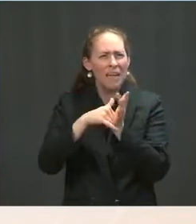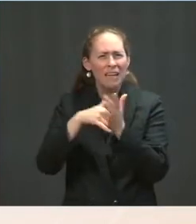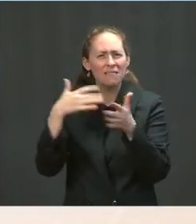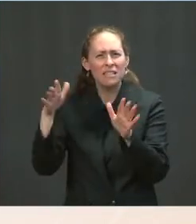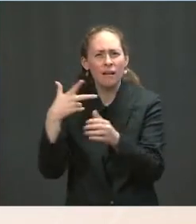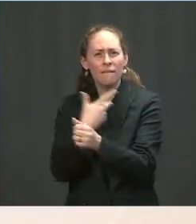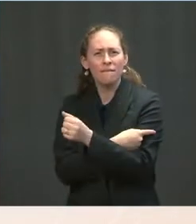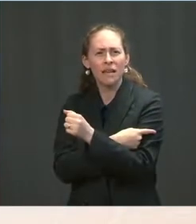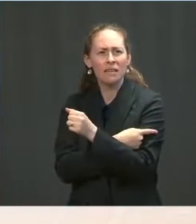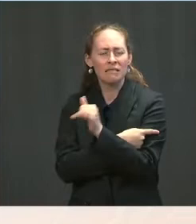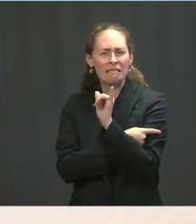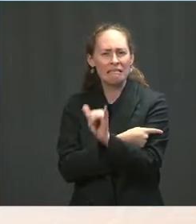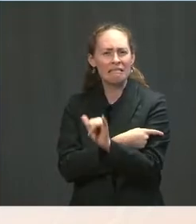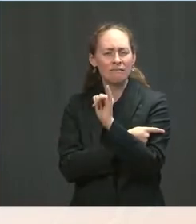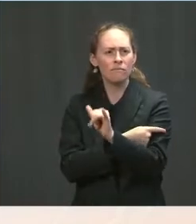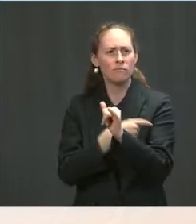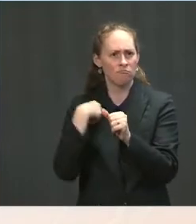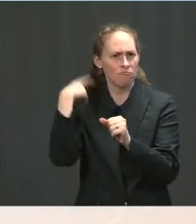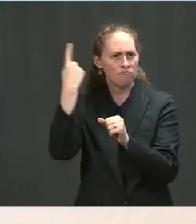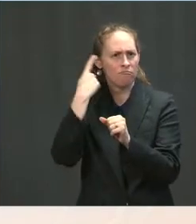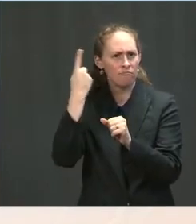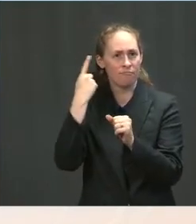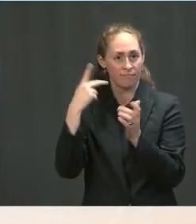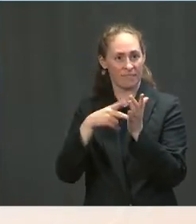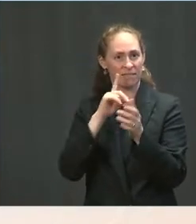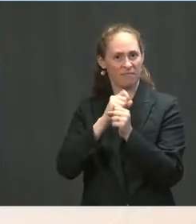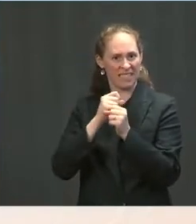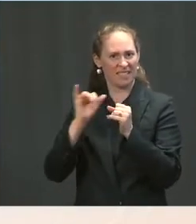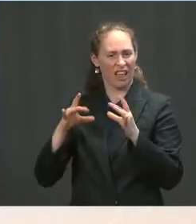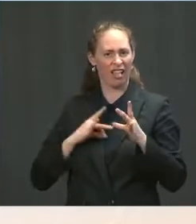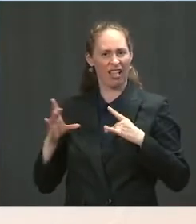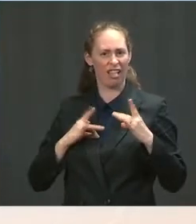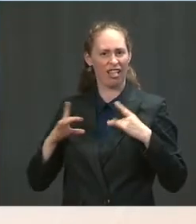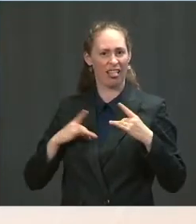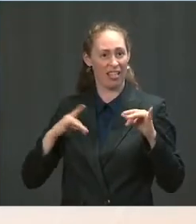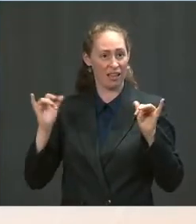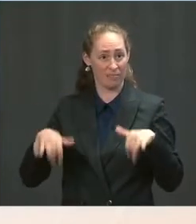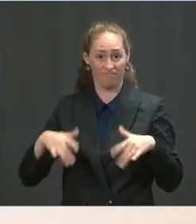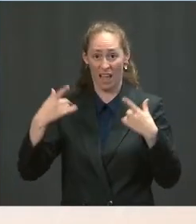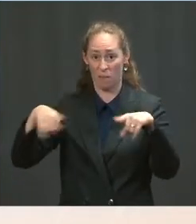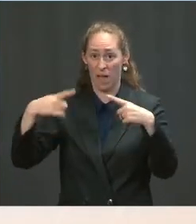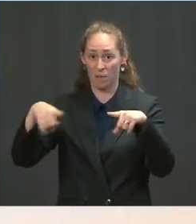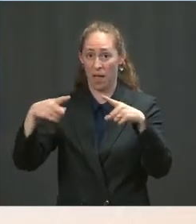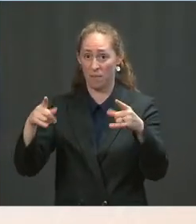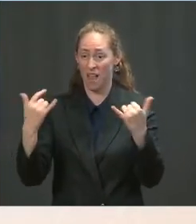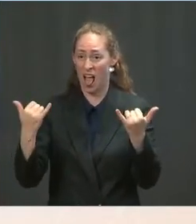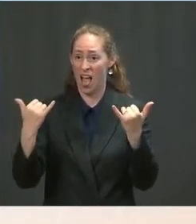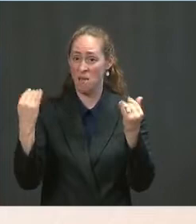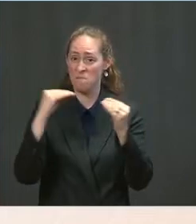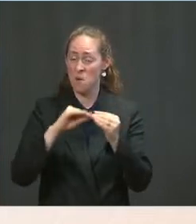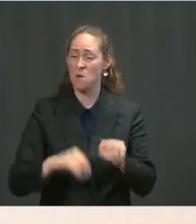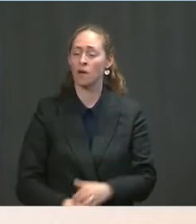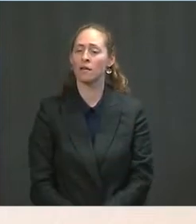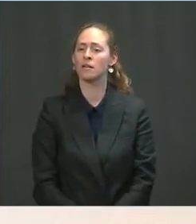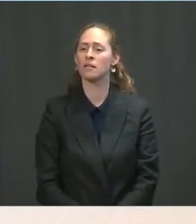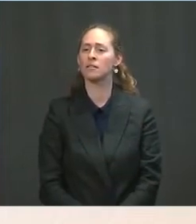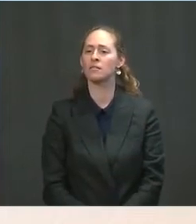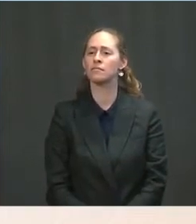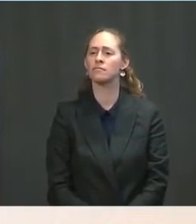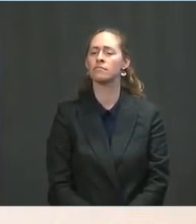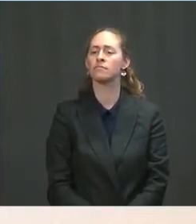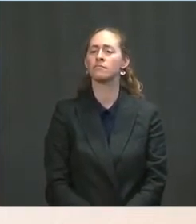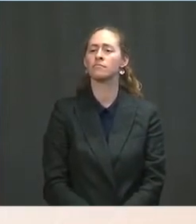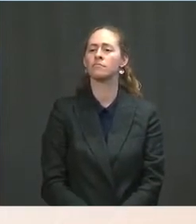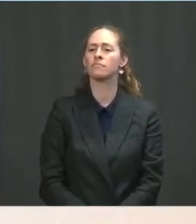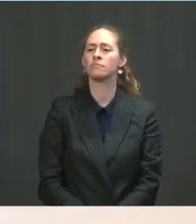aren't rare? But that's not what the data shows us. That's not what we've gotten from CDC. We know that it is